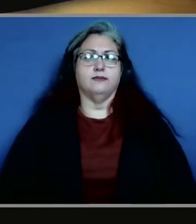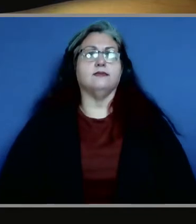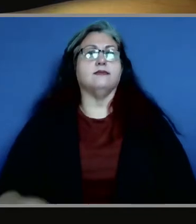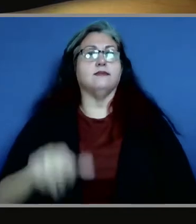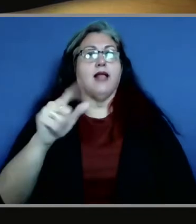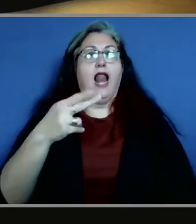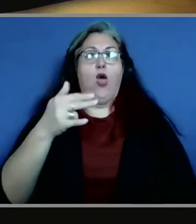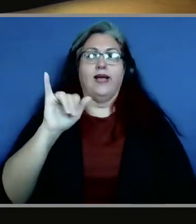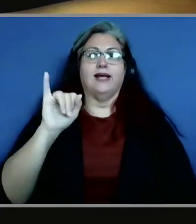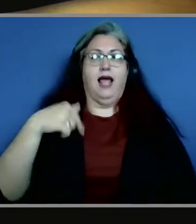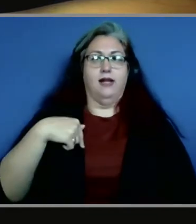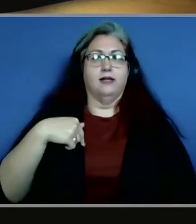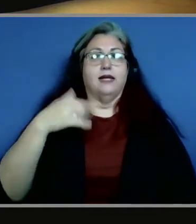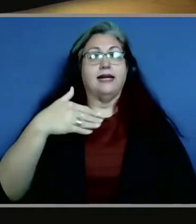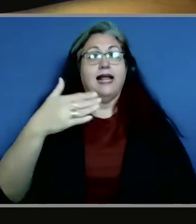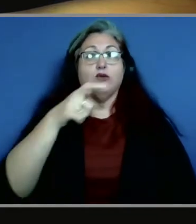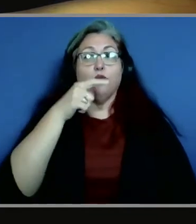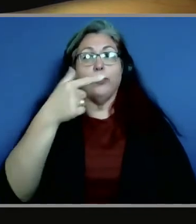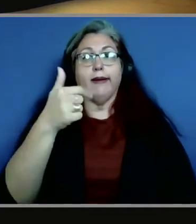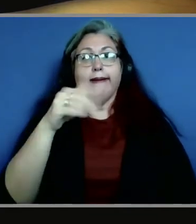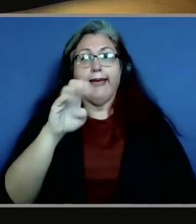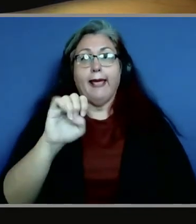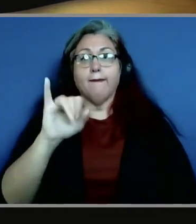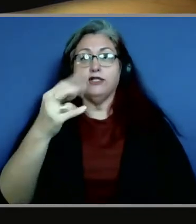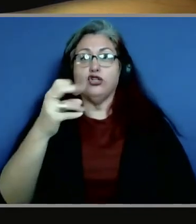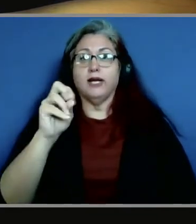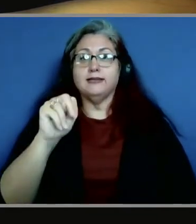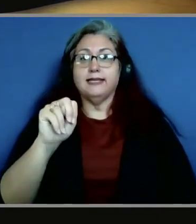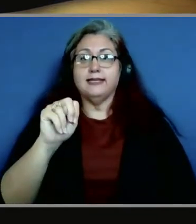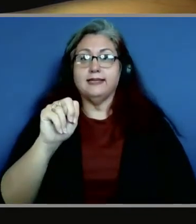Alohilani here. Let's go with Gabe Johnson, please.